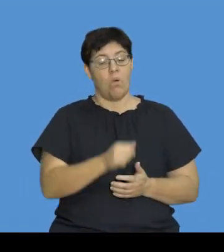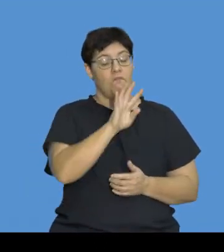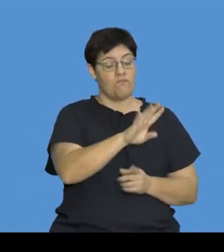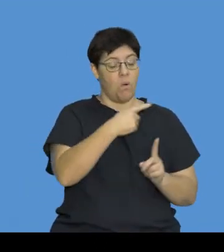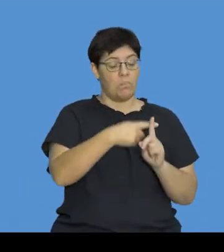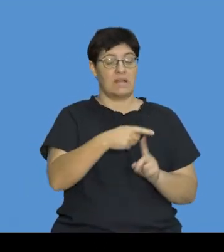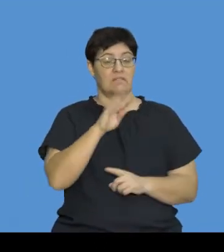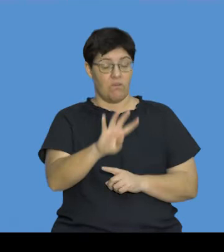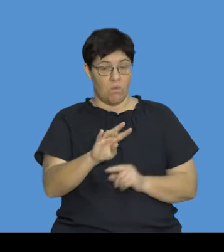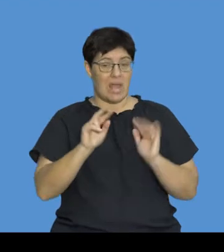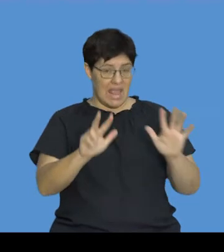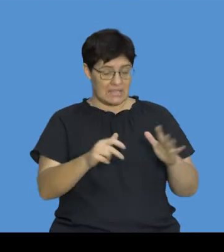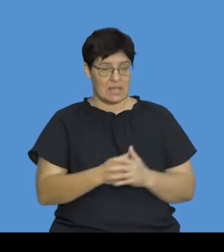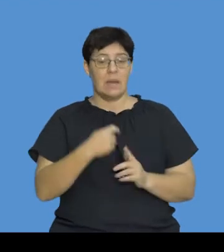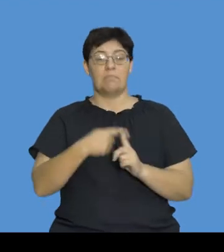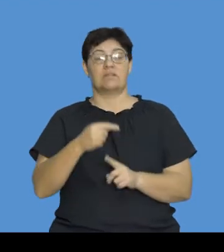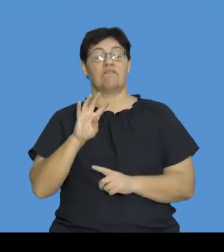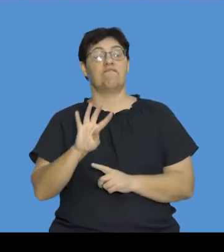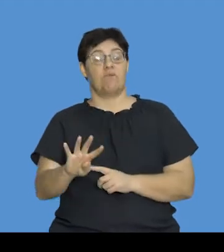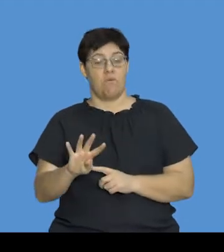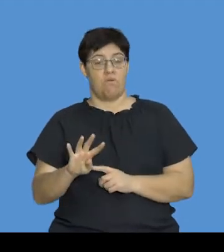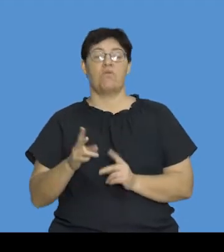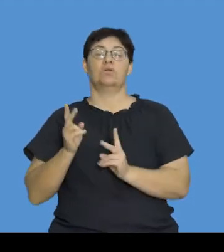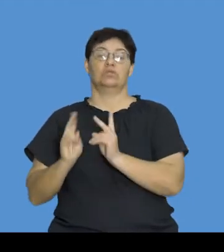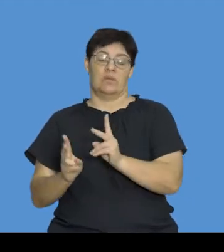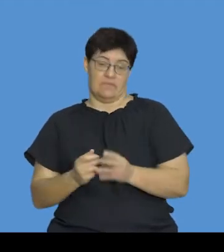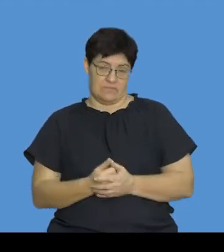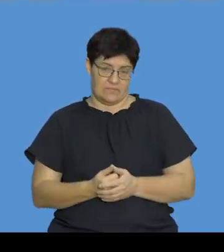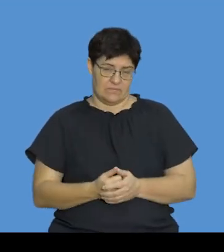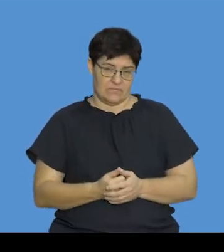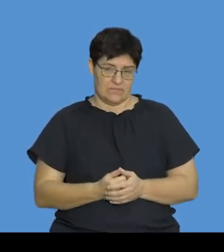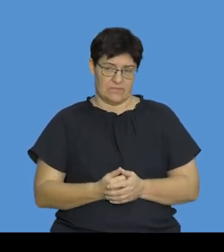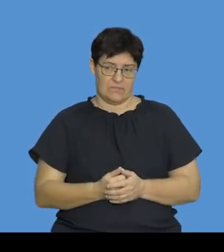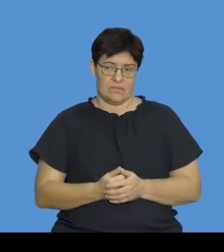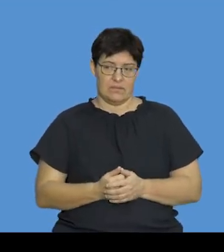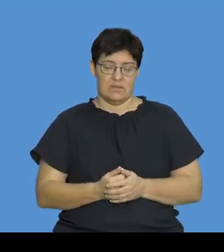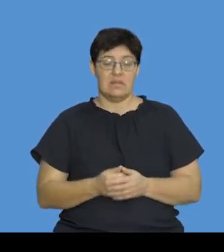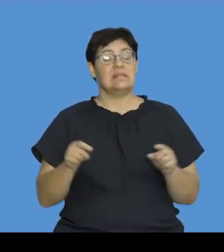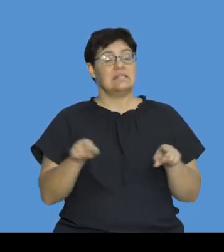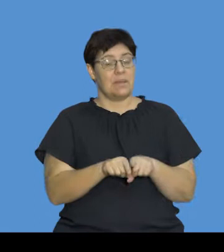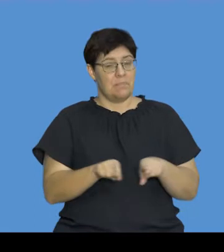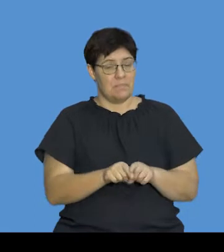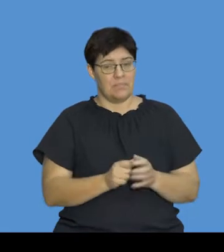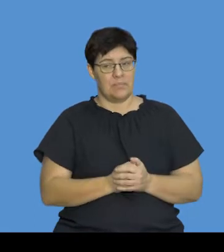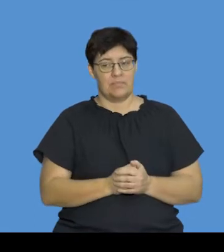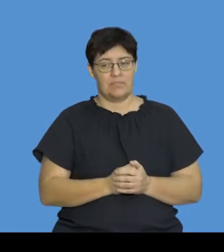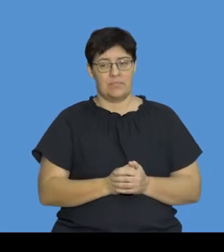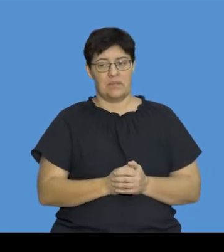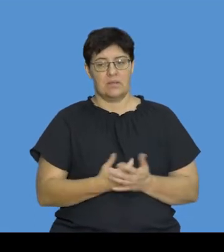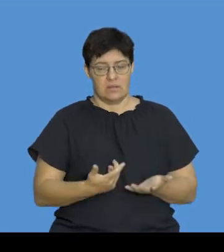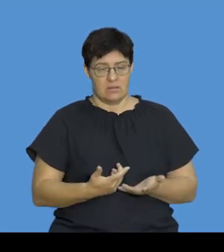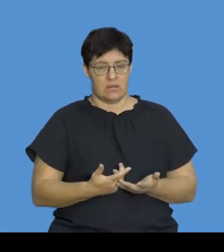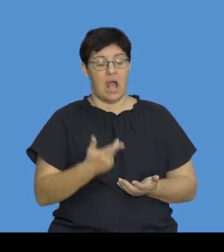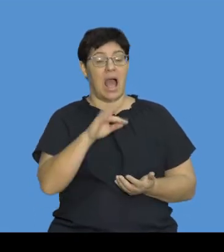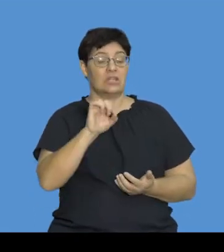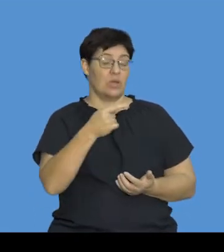4 plus 4 is 8, plus another 4 will give me 12, right? Also, if we use it under